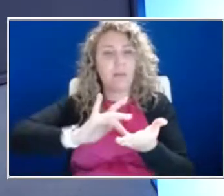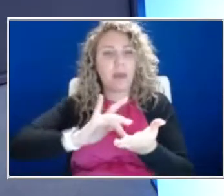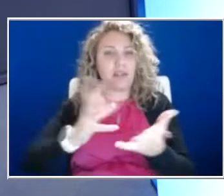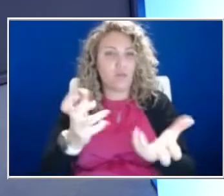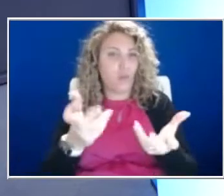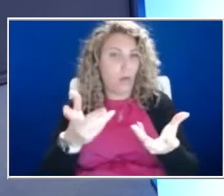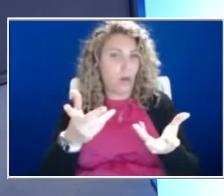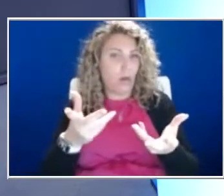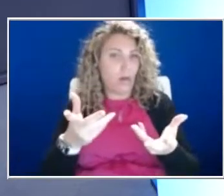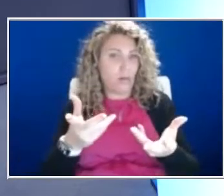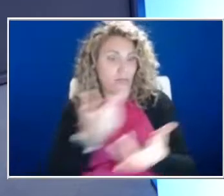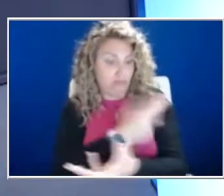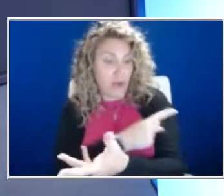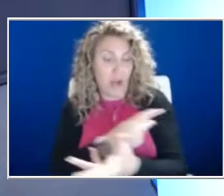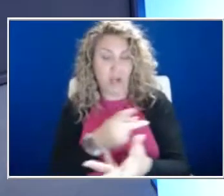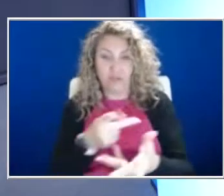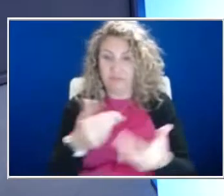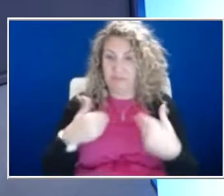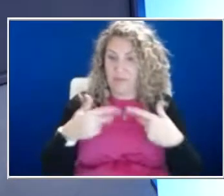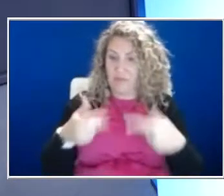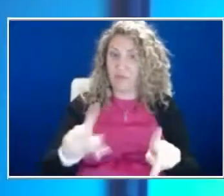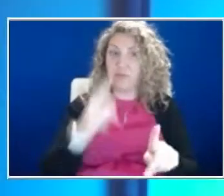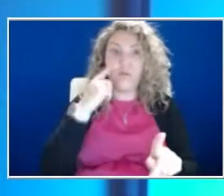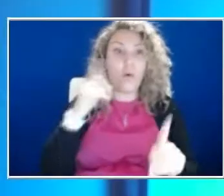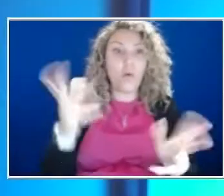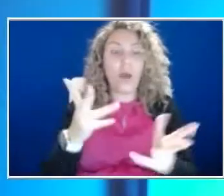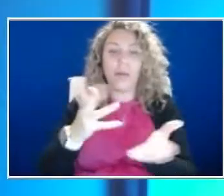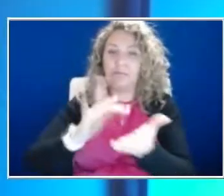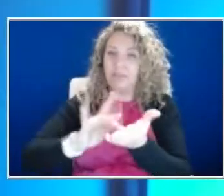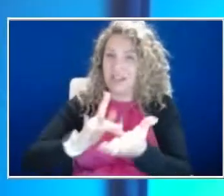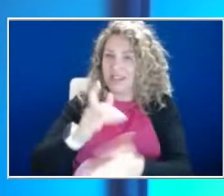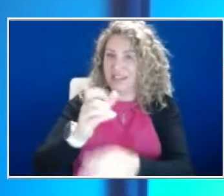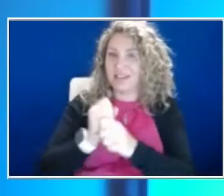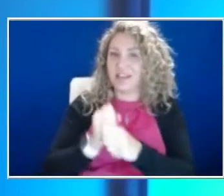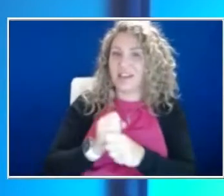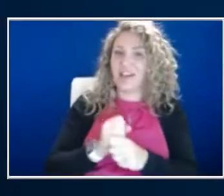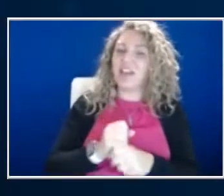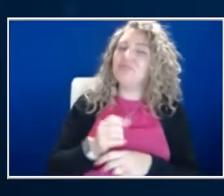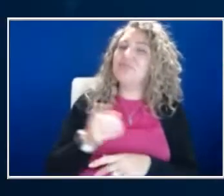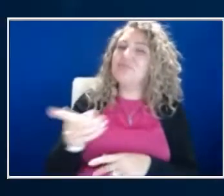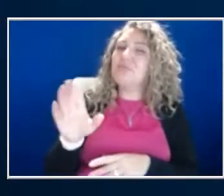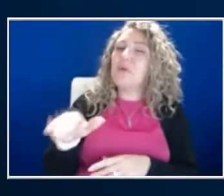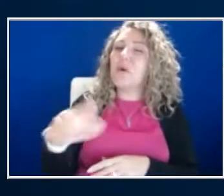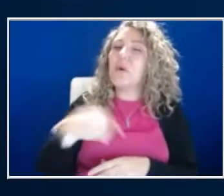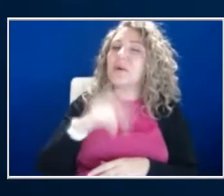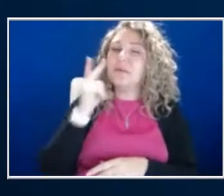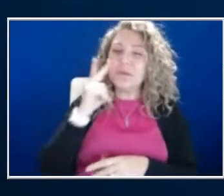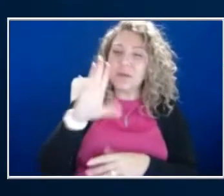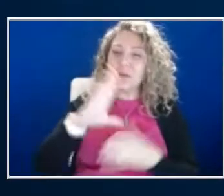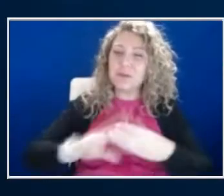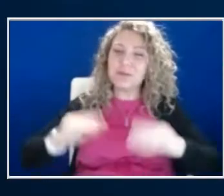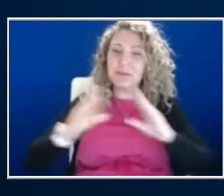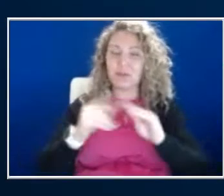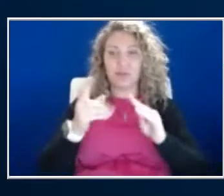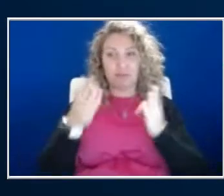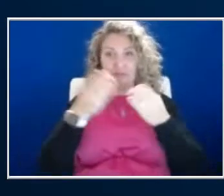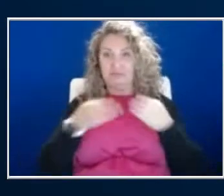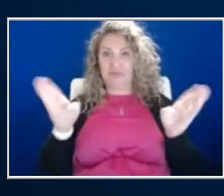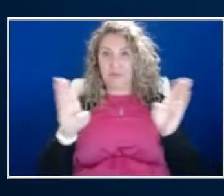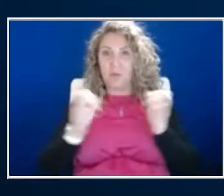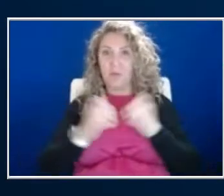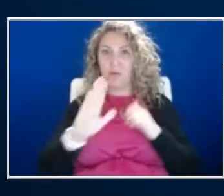to receive that improves outcomes. Shalena, as we saw in your story earlier, you've been very open about your mental health